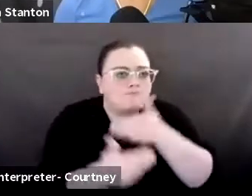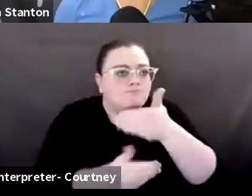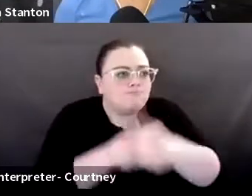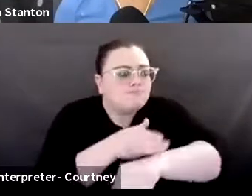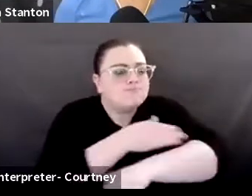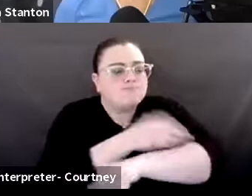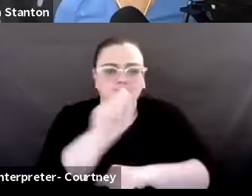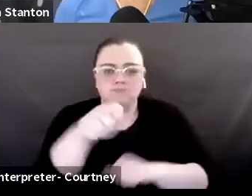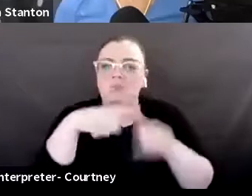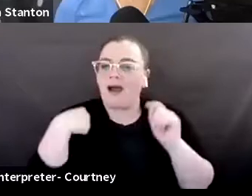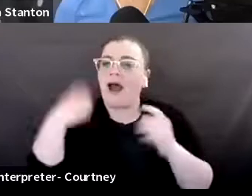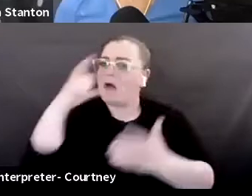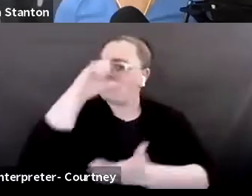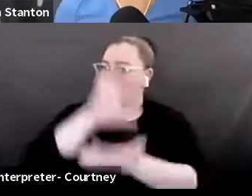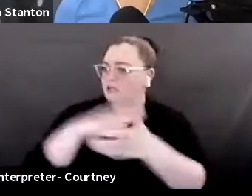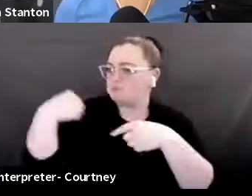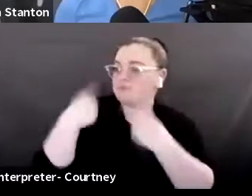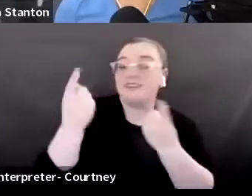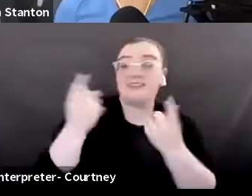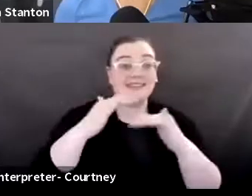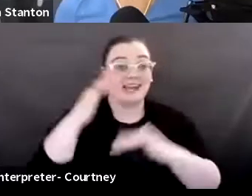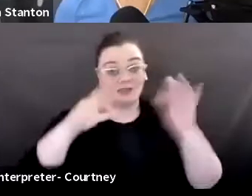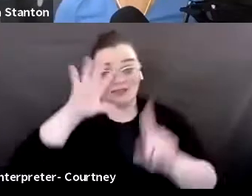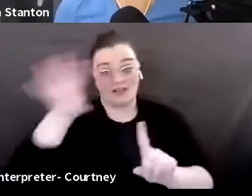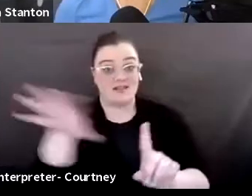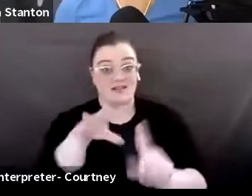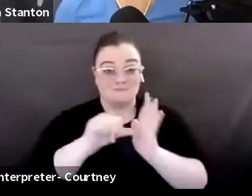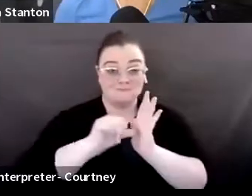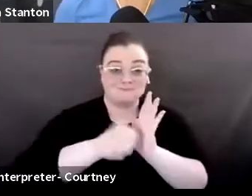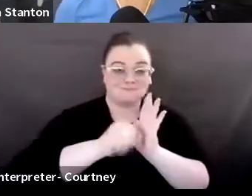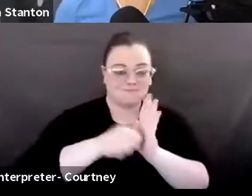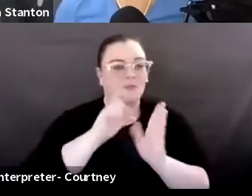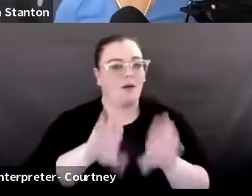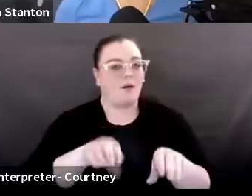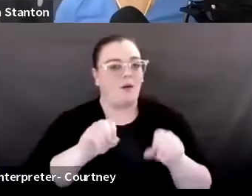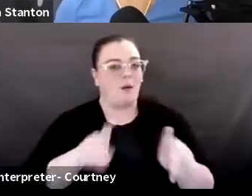I do believe that diversity is helping to open doors.